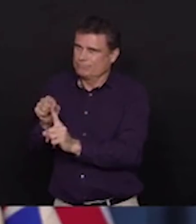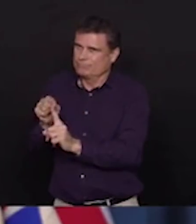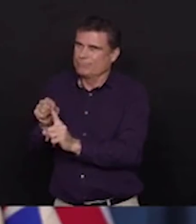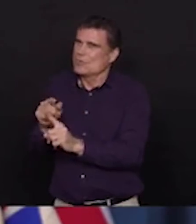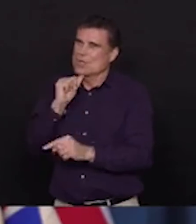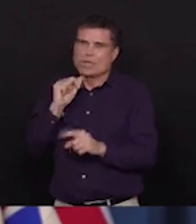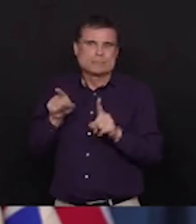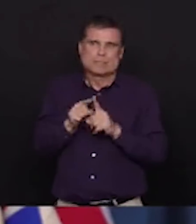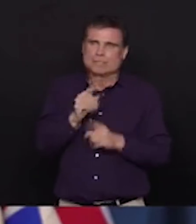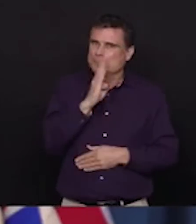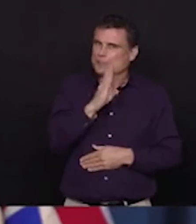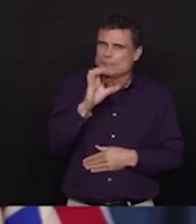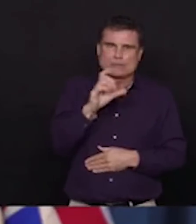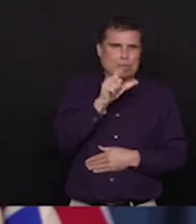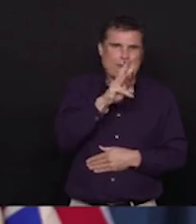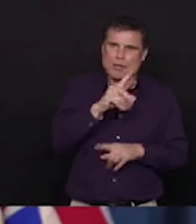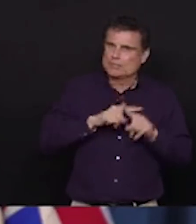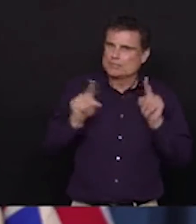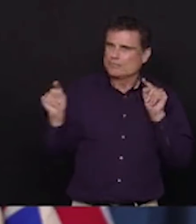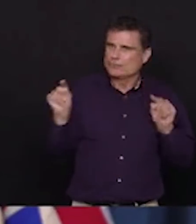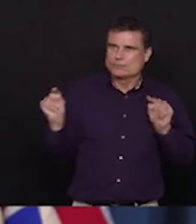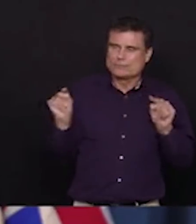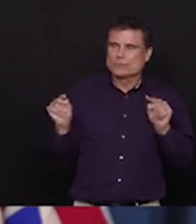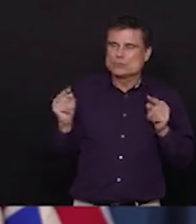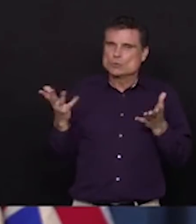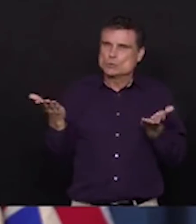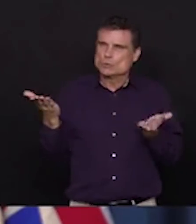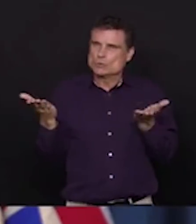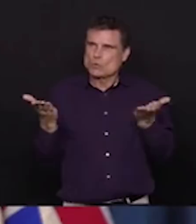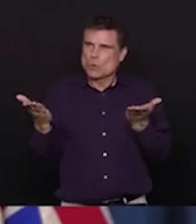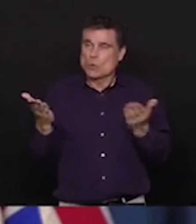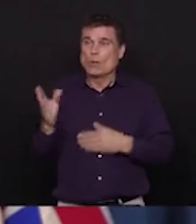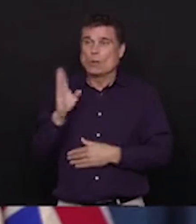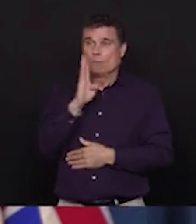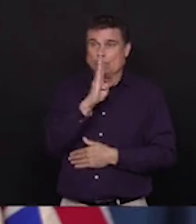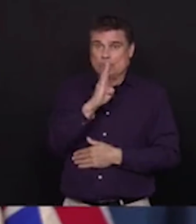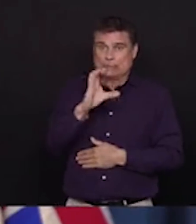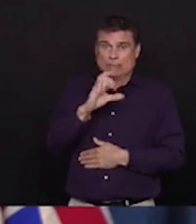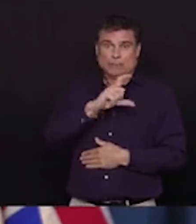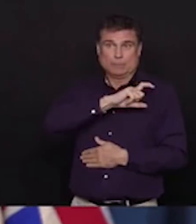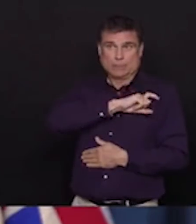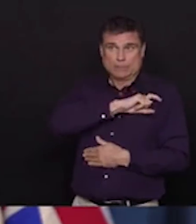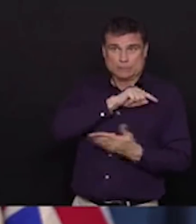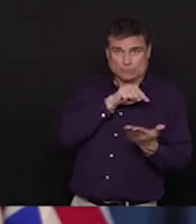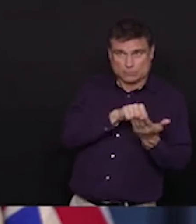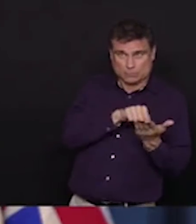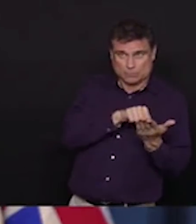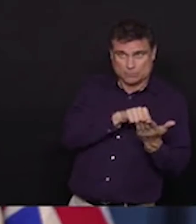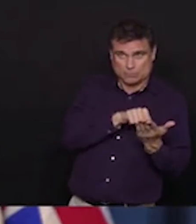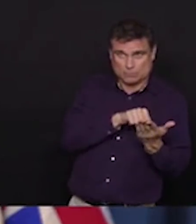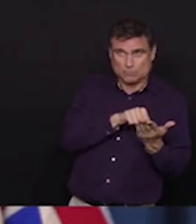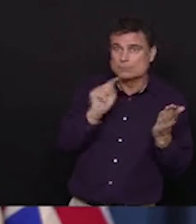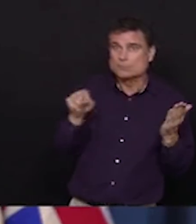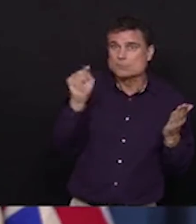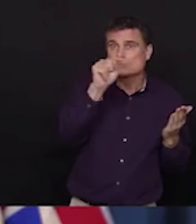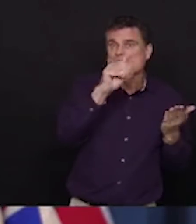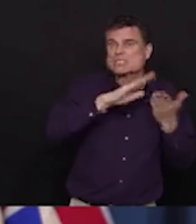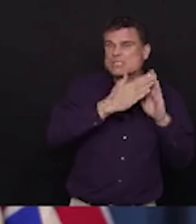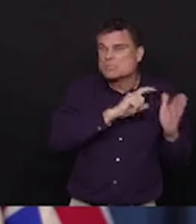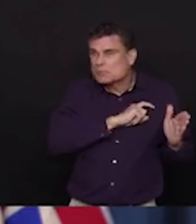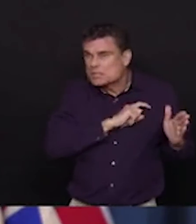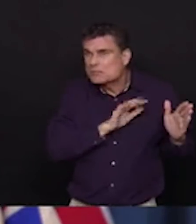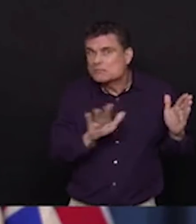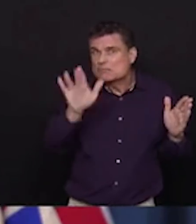ensure that that can happen here in BC. In the meantime, the provincial orders are, we have a compliance and